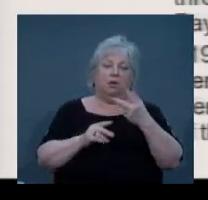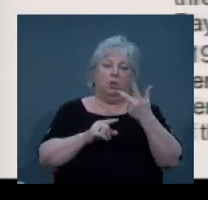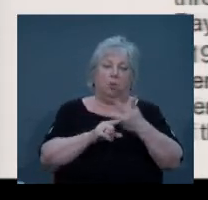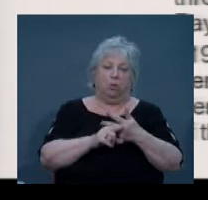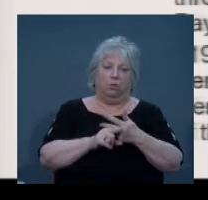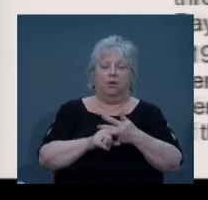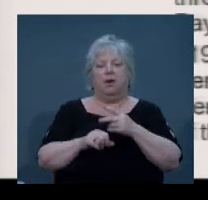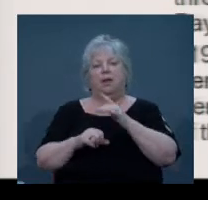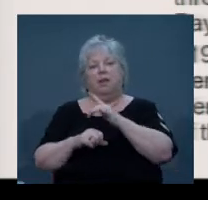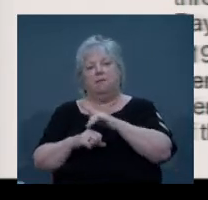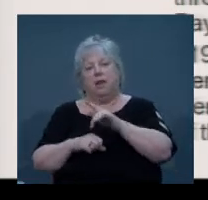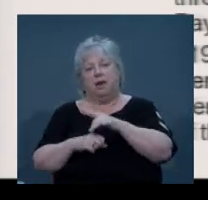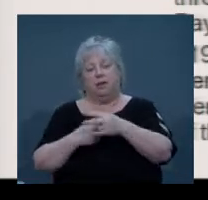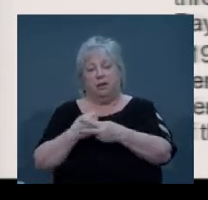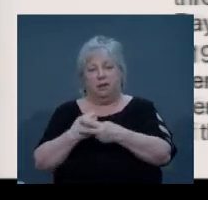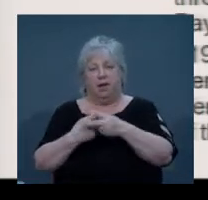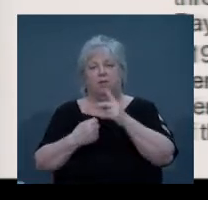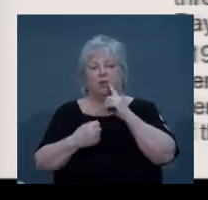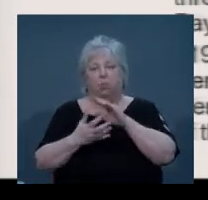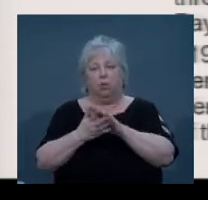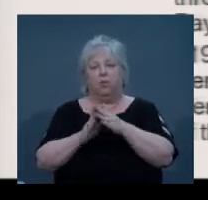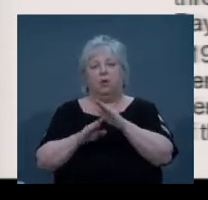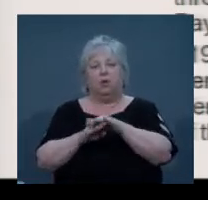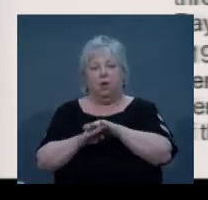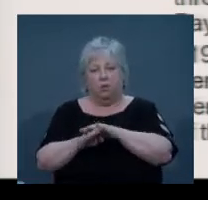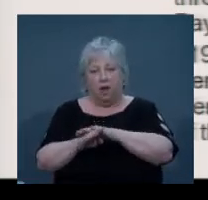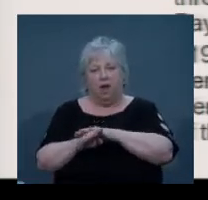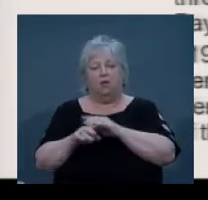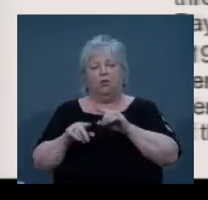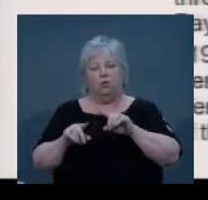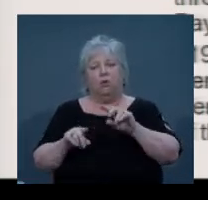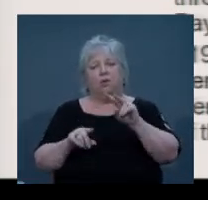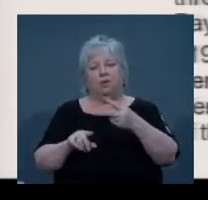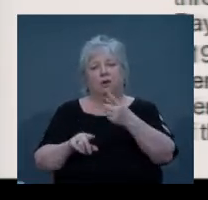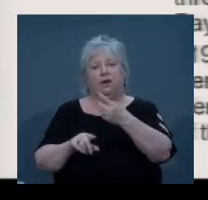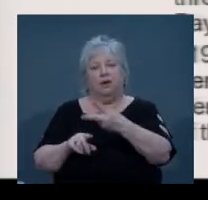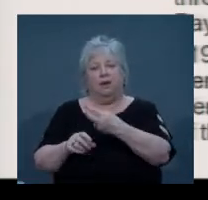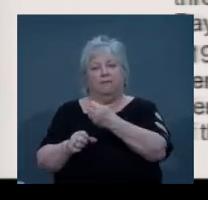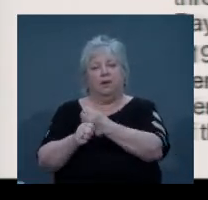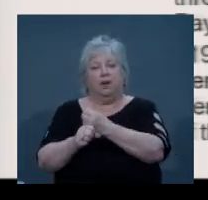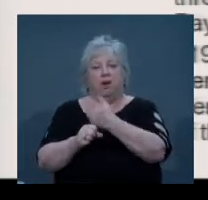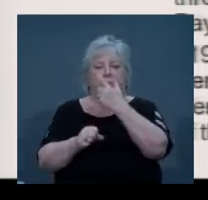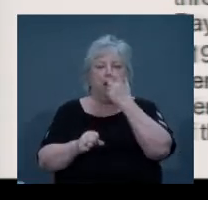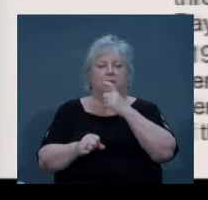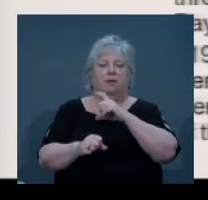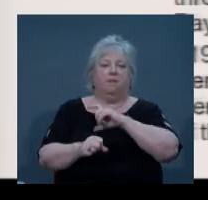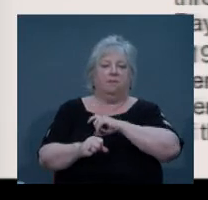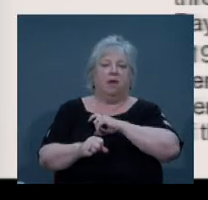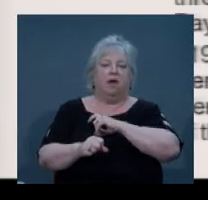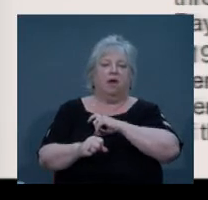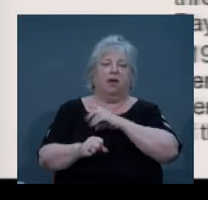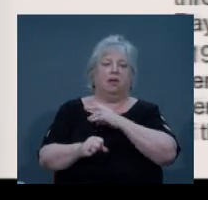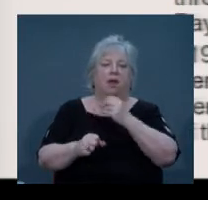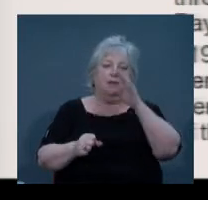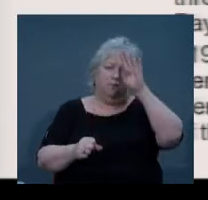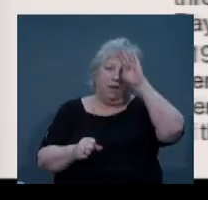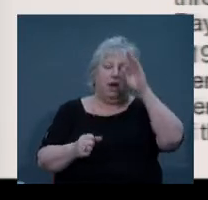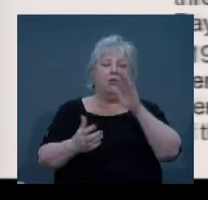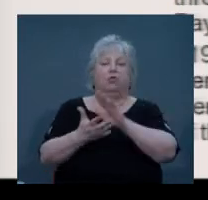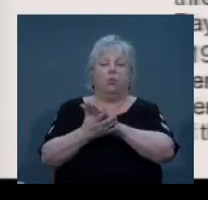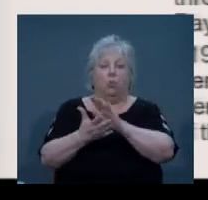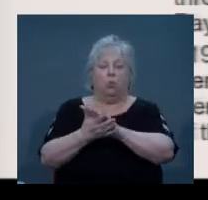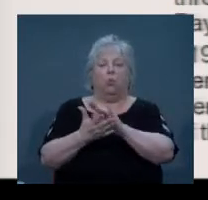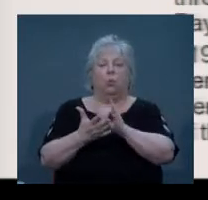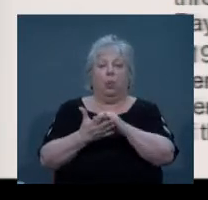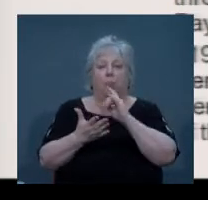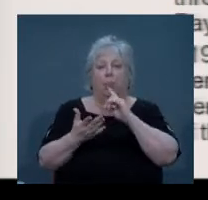The vacancy savings will slow in the second half of the year due to the fire and police schools that are in